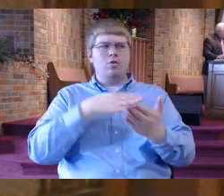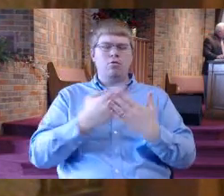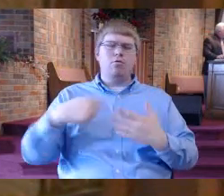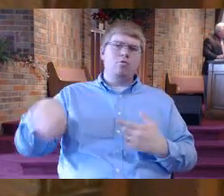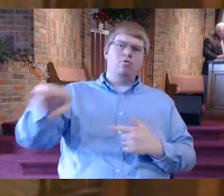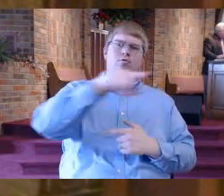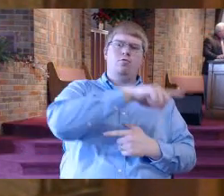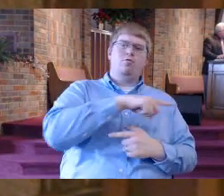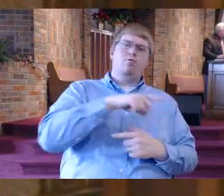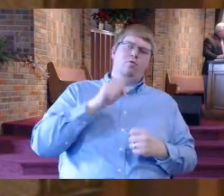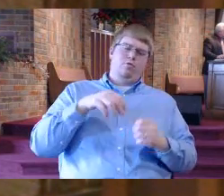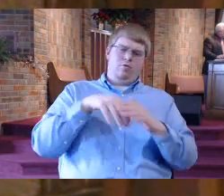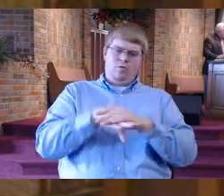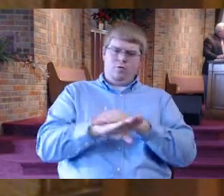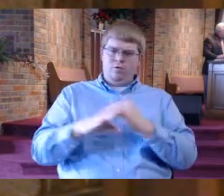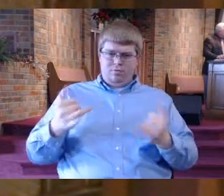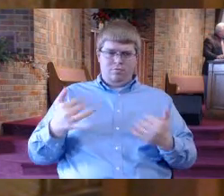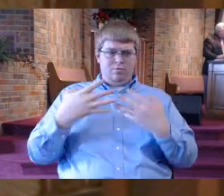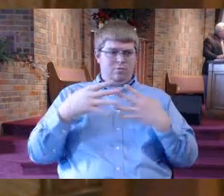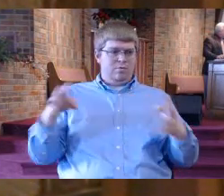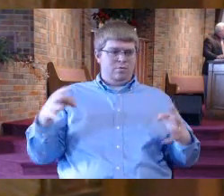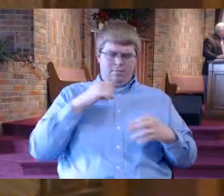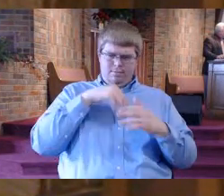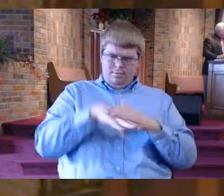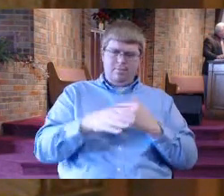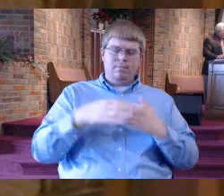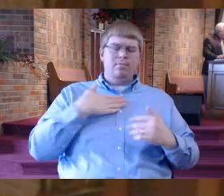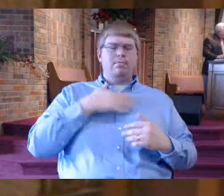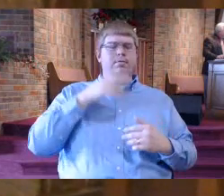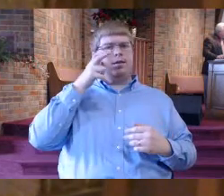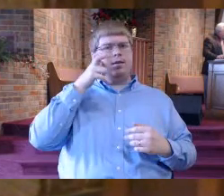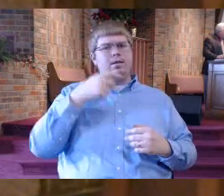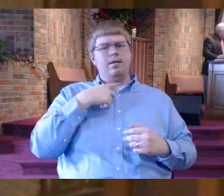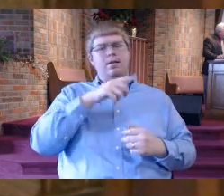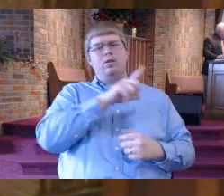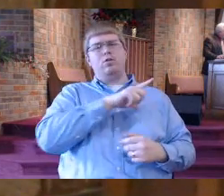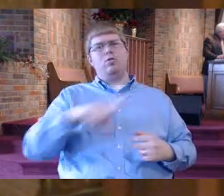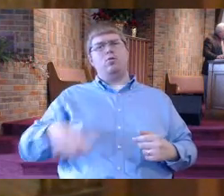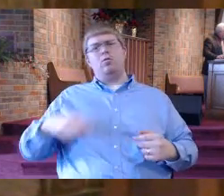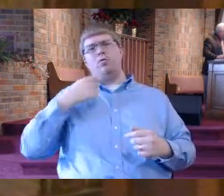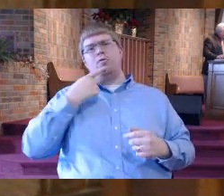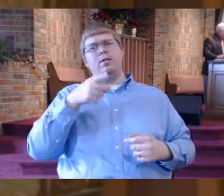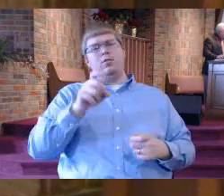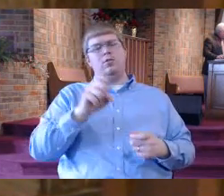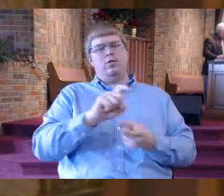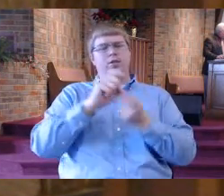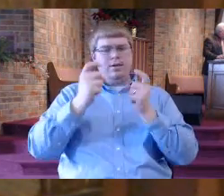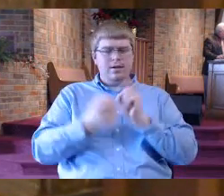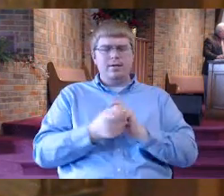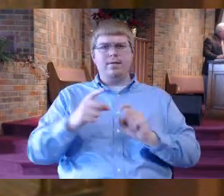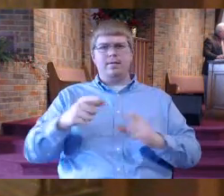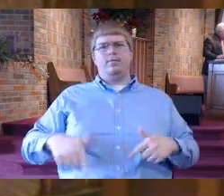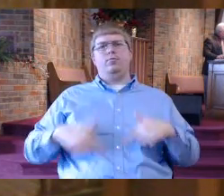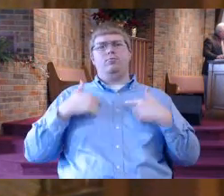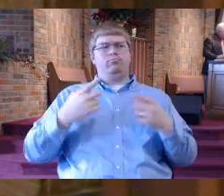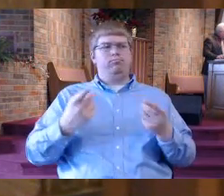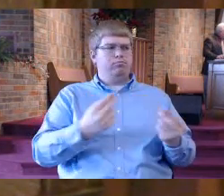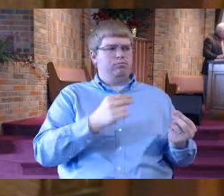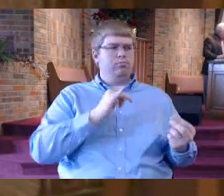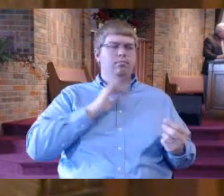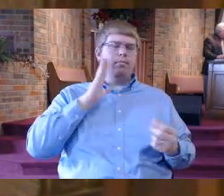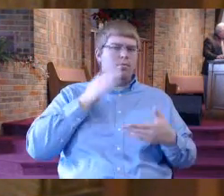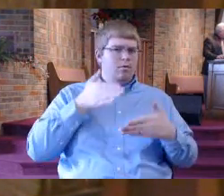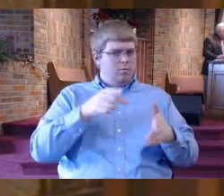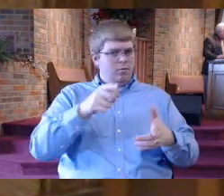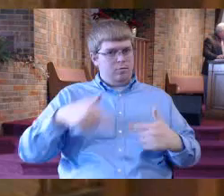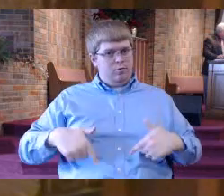the Lord. Thus says the Lord of hosts, the God of Israel, amend your ways and your doings, and I will cause you to dwell in this place. Do